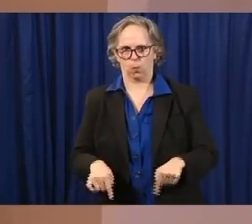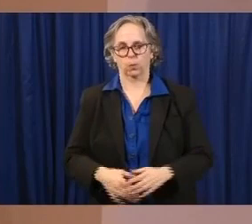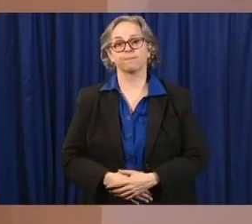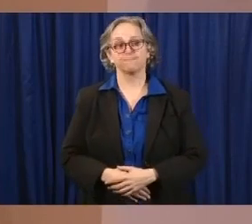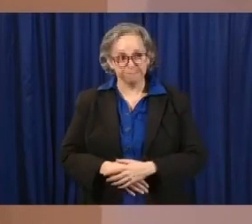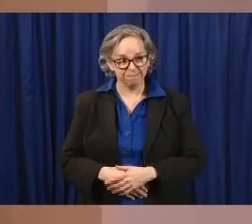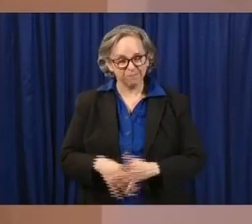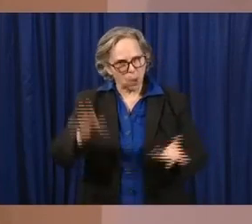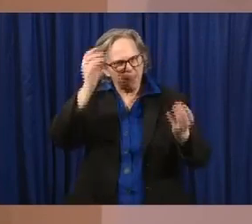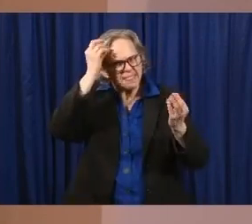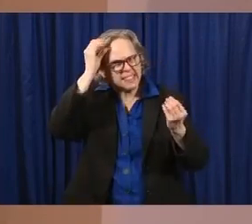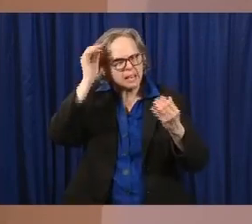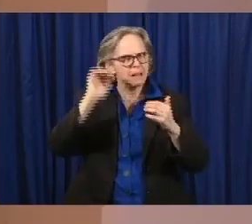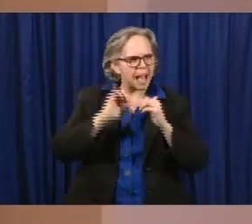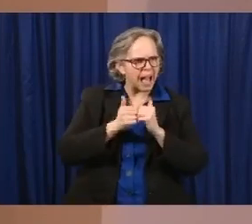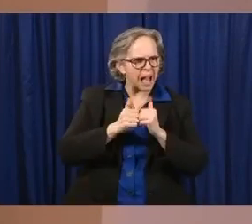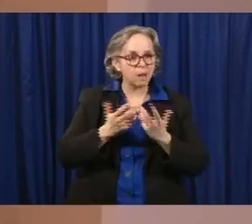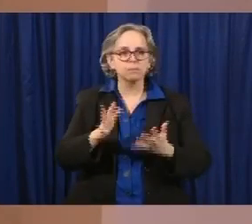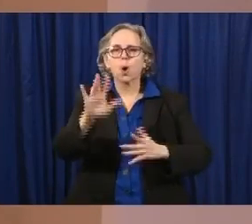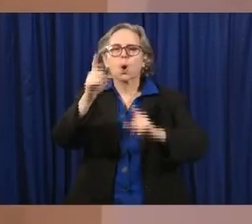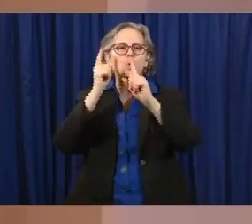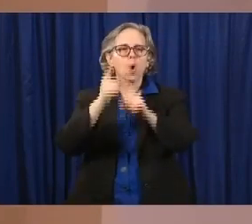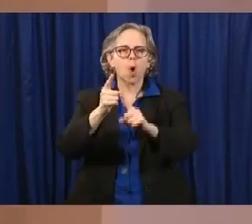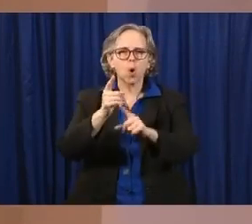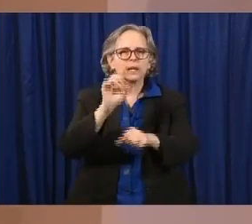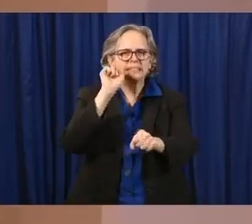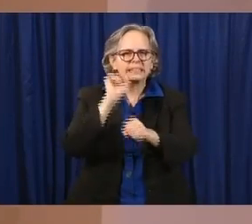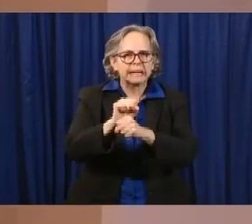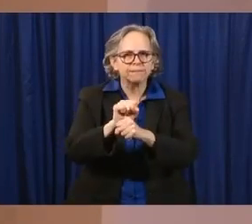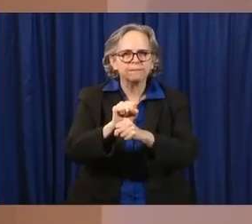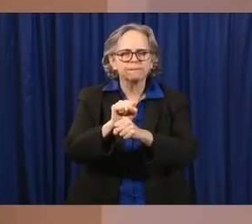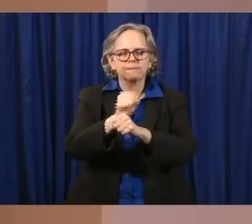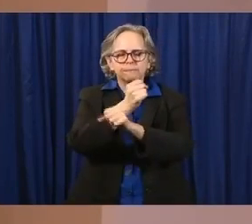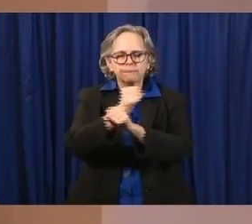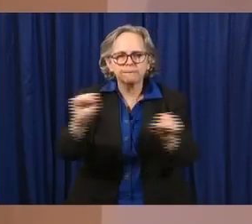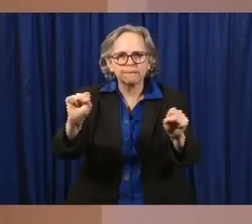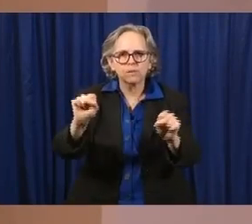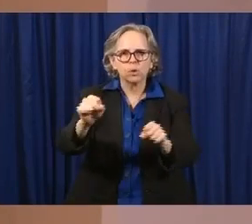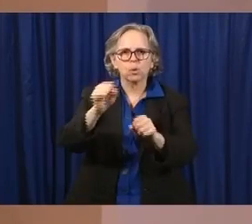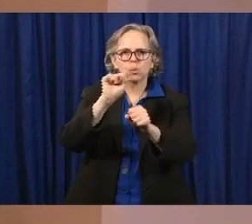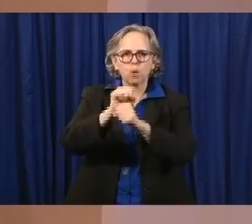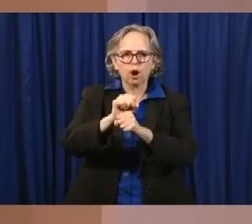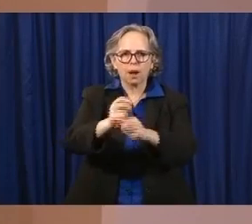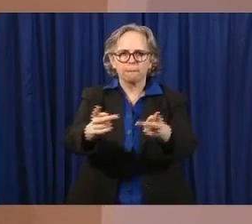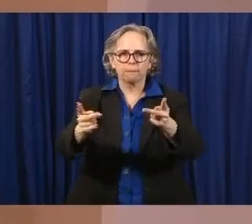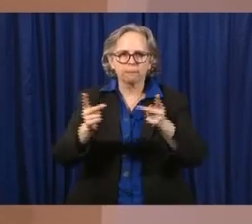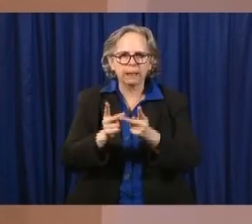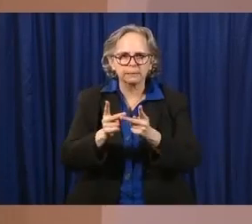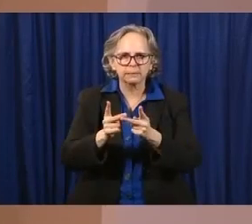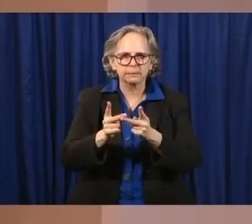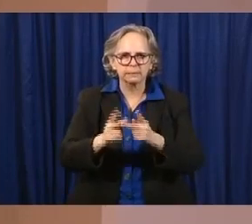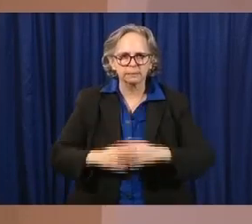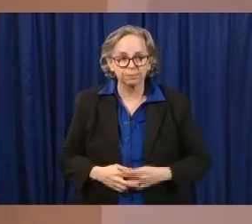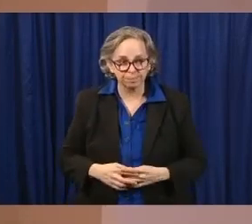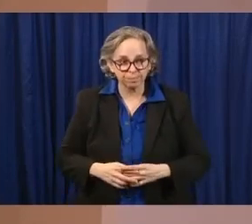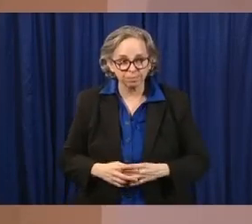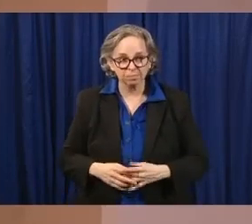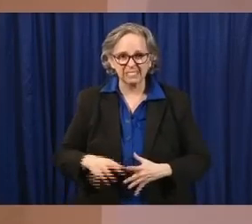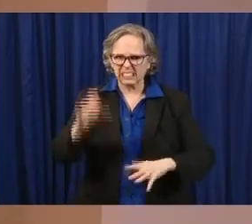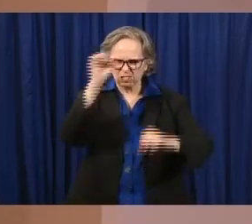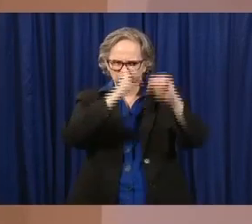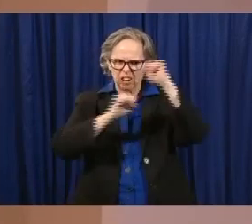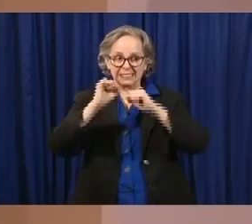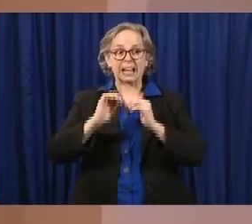a safe workplace to operate in, and then you have to have the strategy to implement it. And those are the important factors